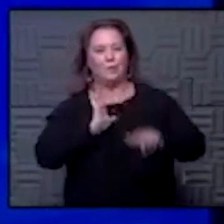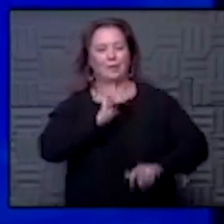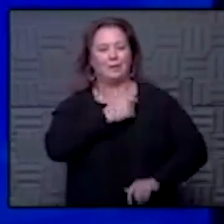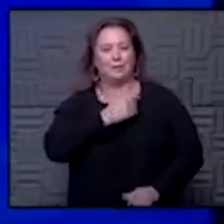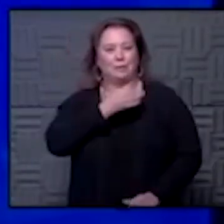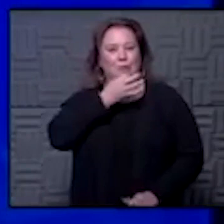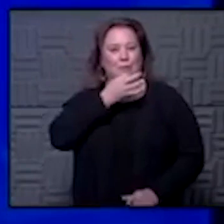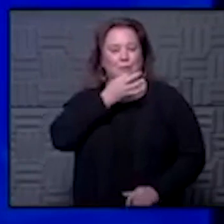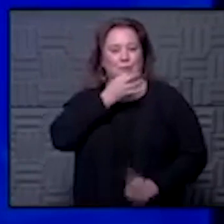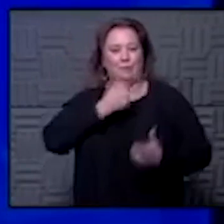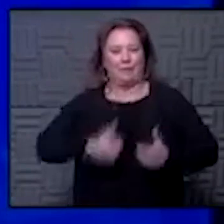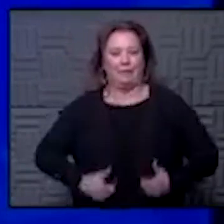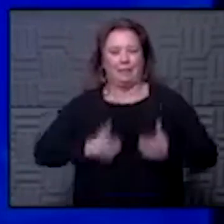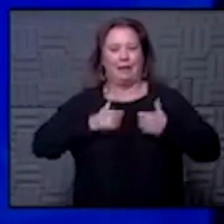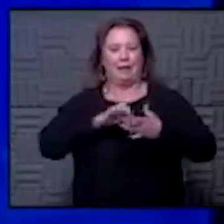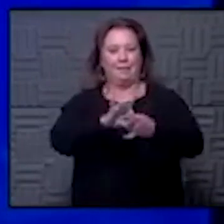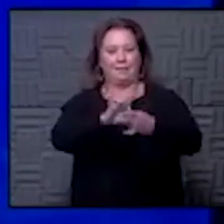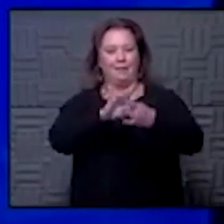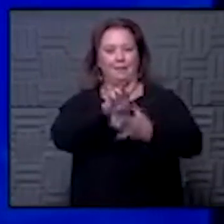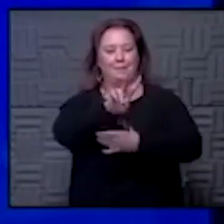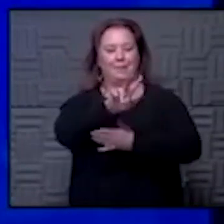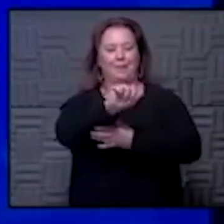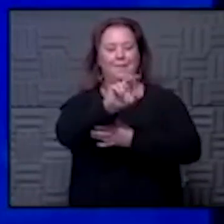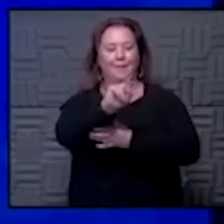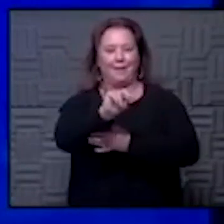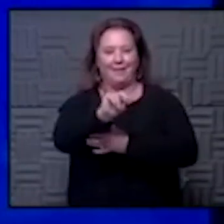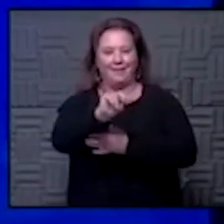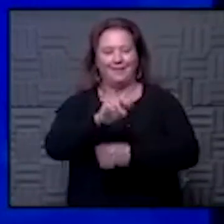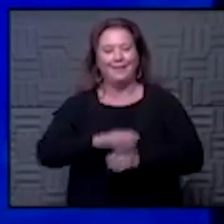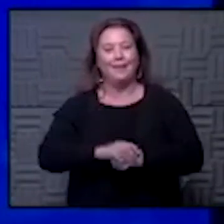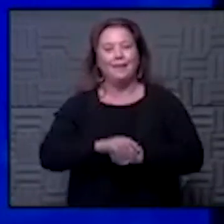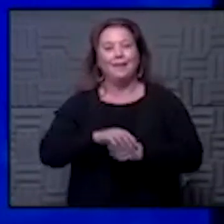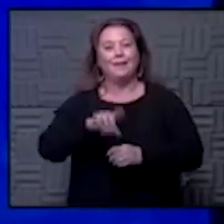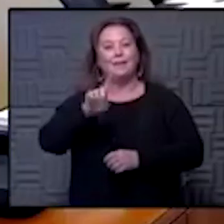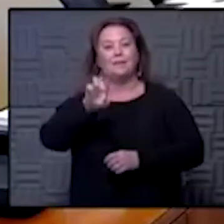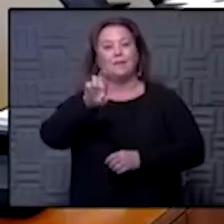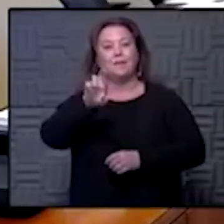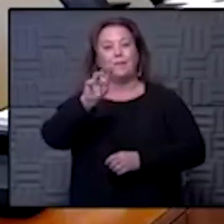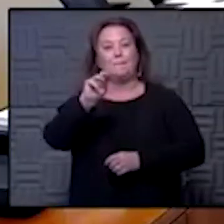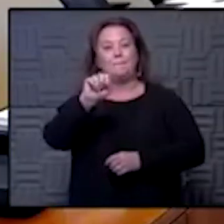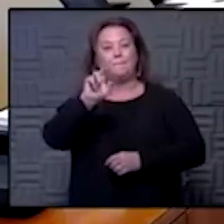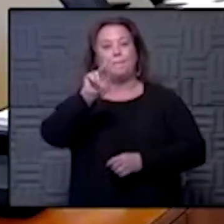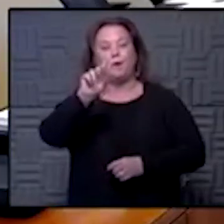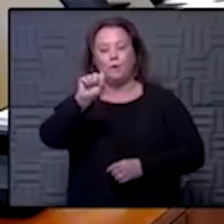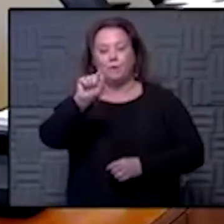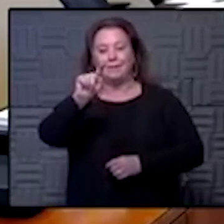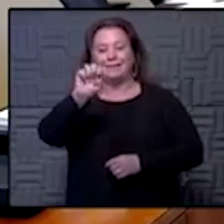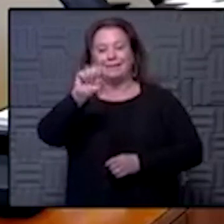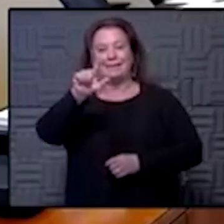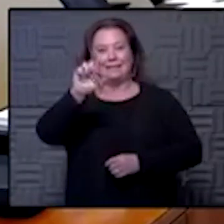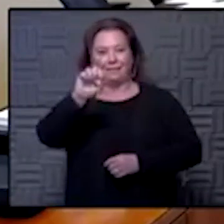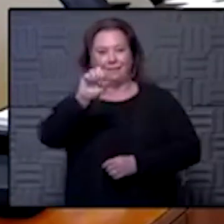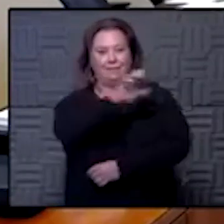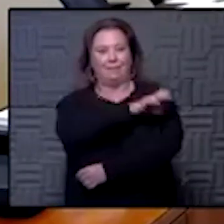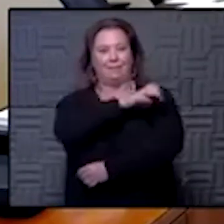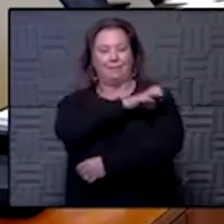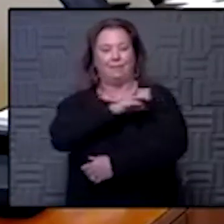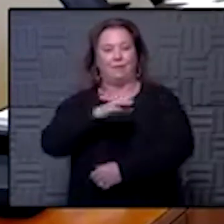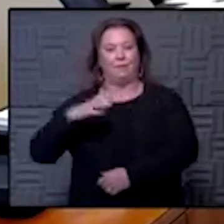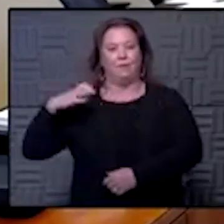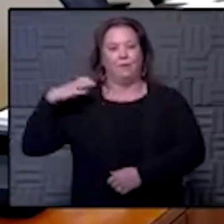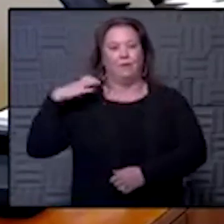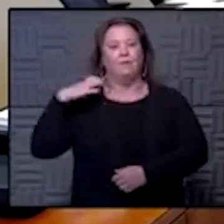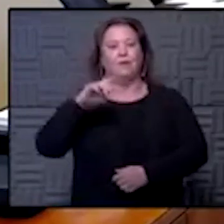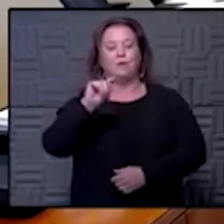We're trying to get that live with our van. And then Dr. Mark Steele, who's the Executive Chief Clinical Officer at Truman Medical